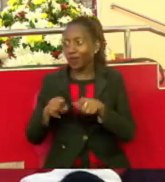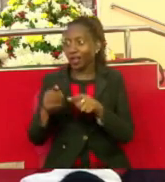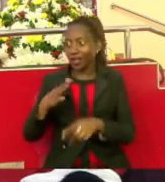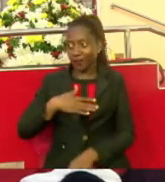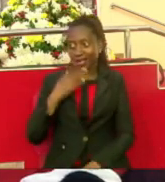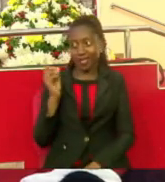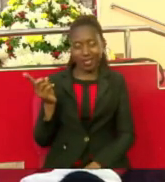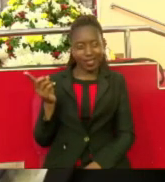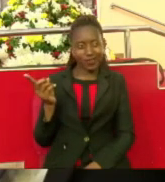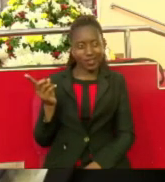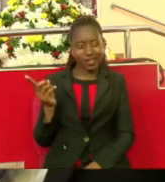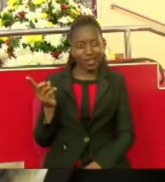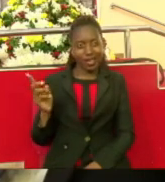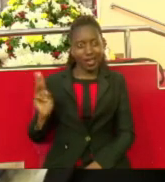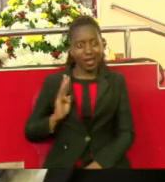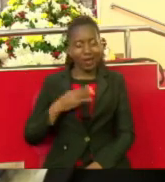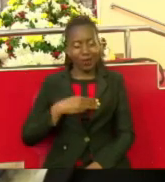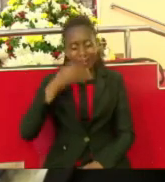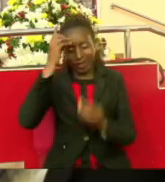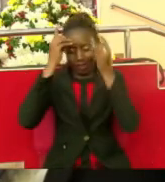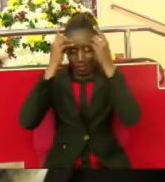And we had to decide we would continue with the activities.